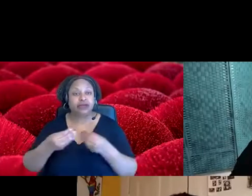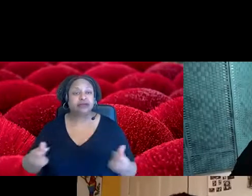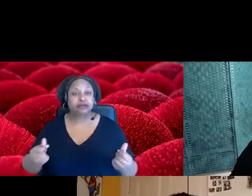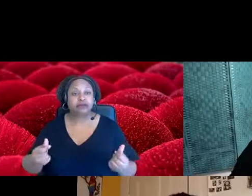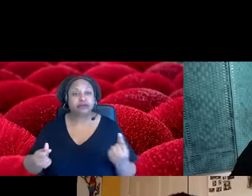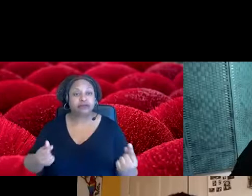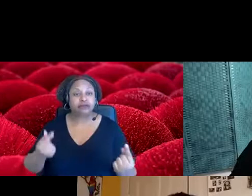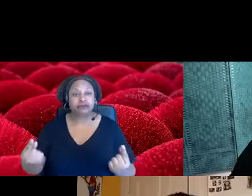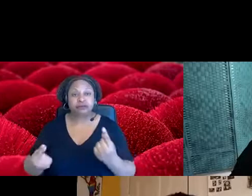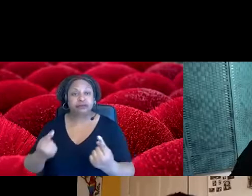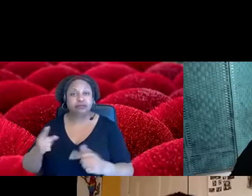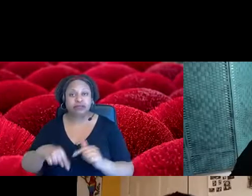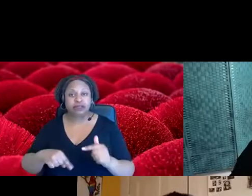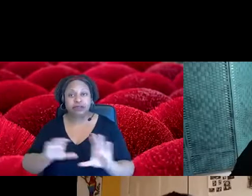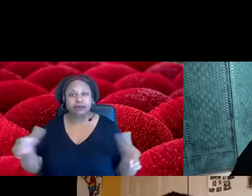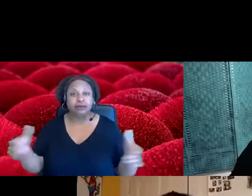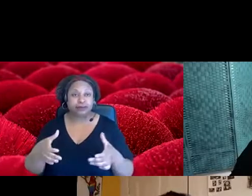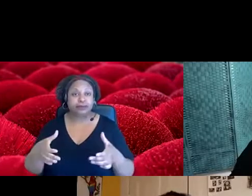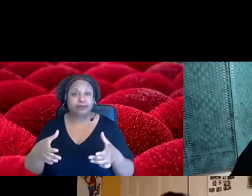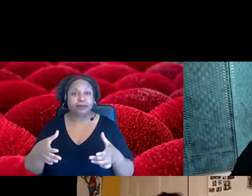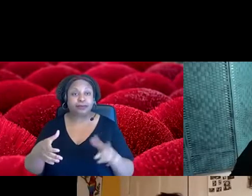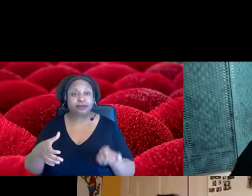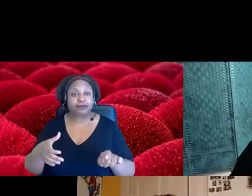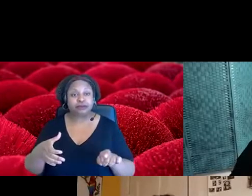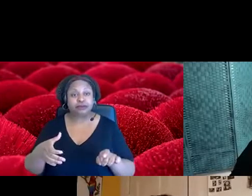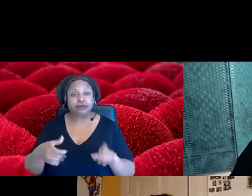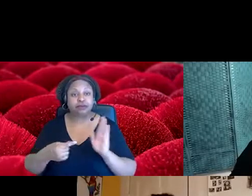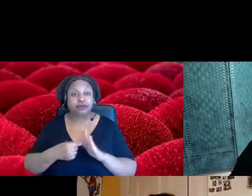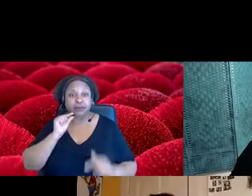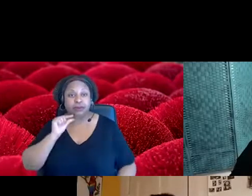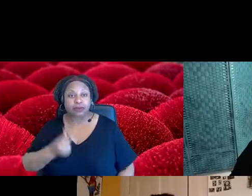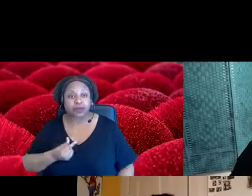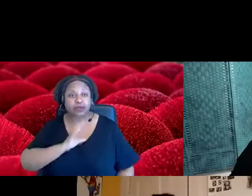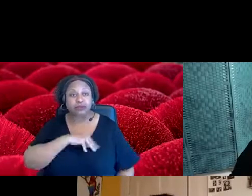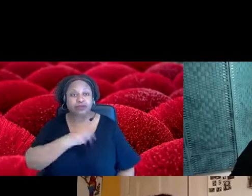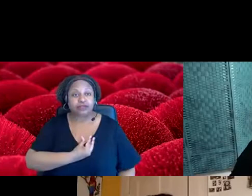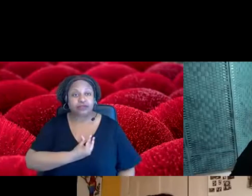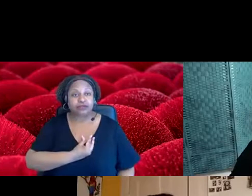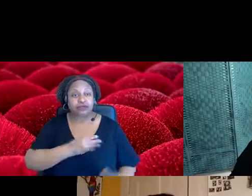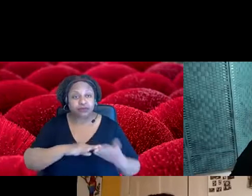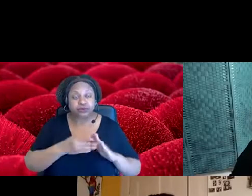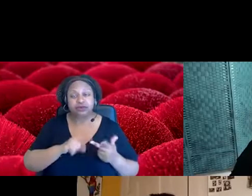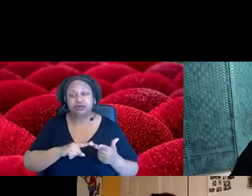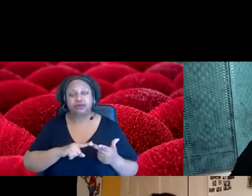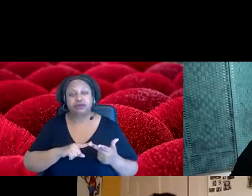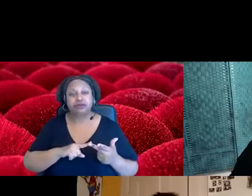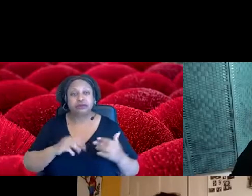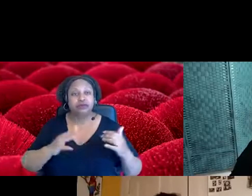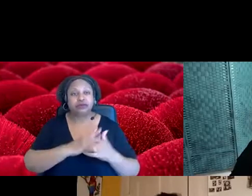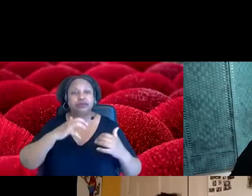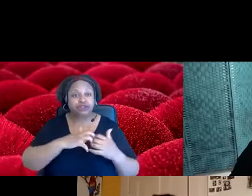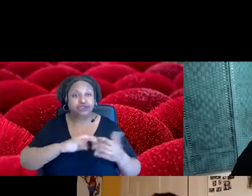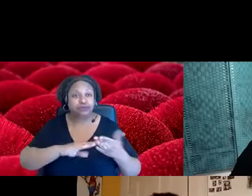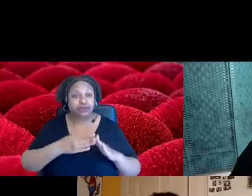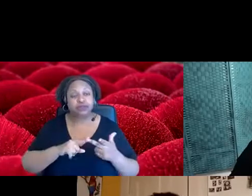think, you know, queer and trans communities, Indigenous communities, Black communities have found ways